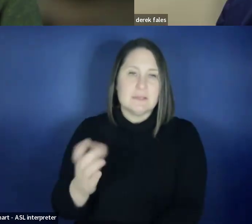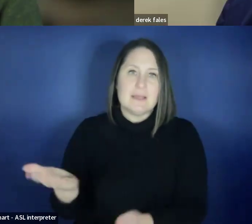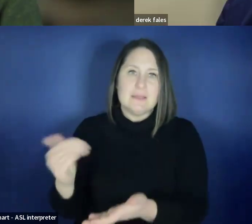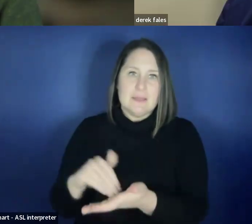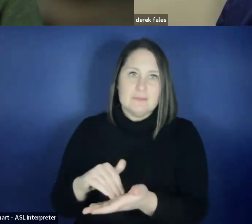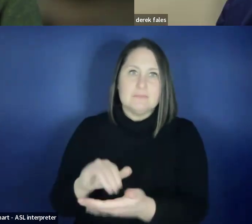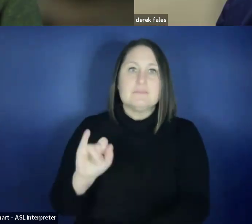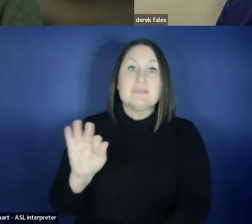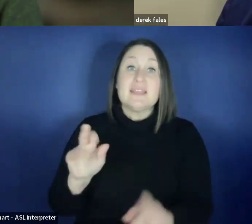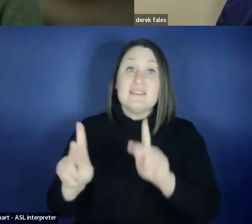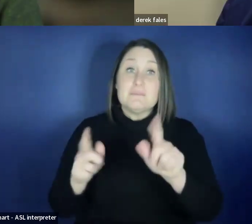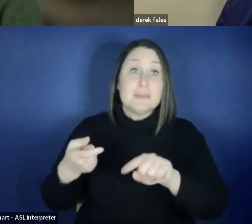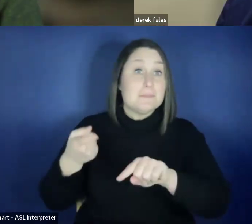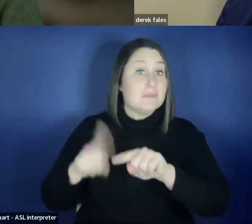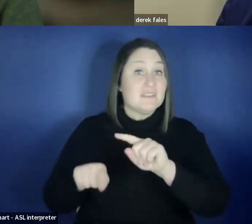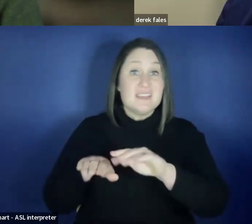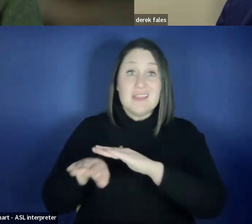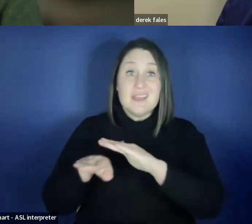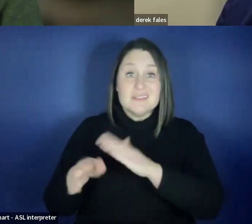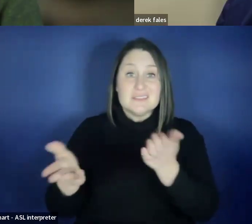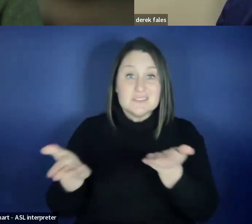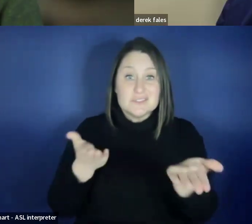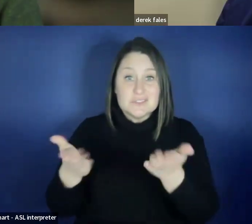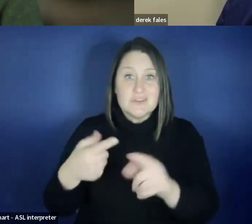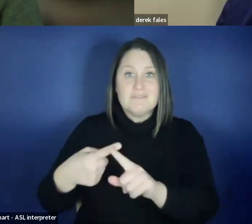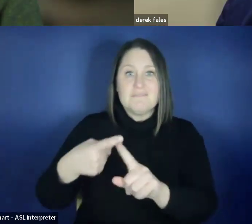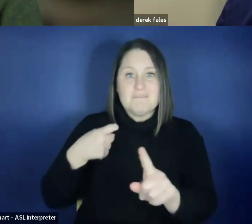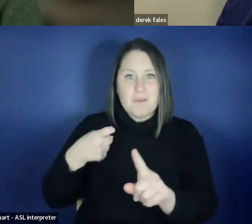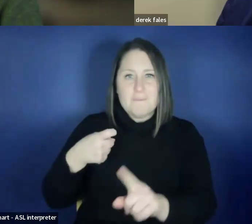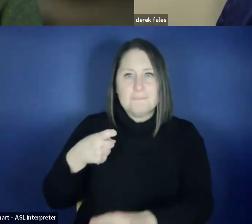again, if people cannot access those services from